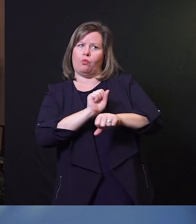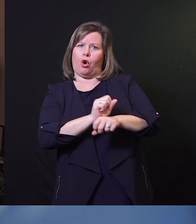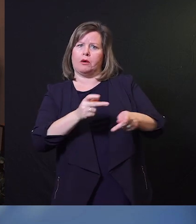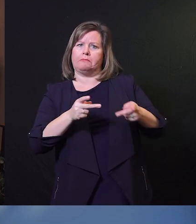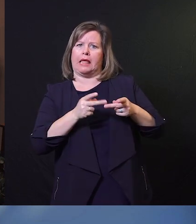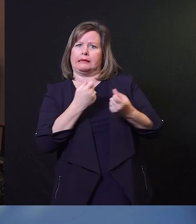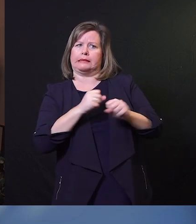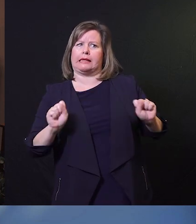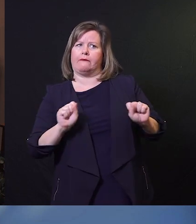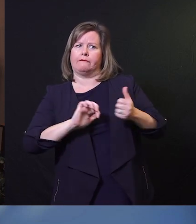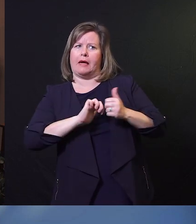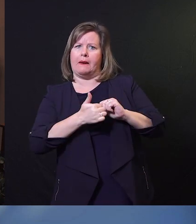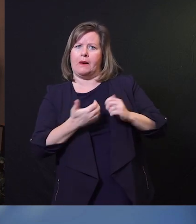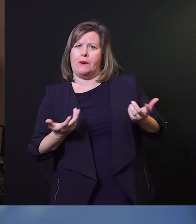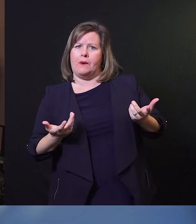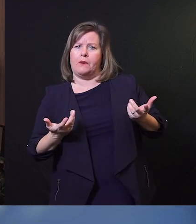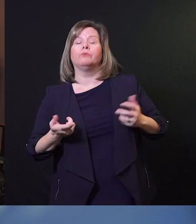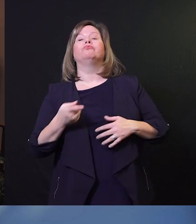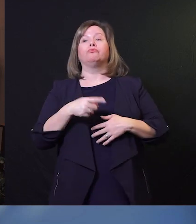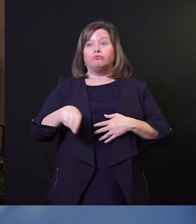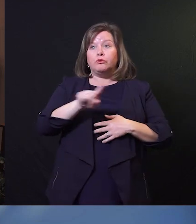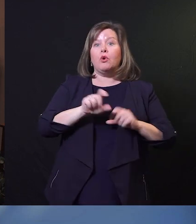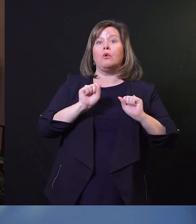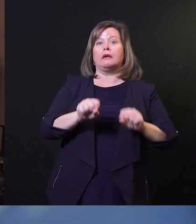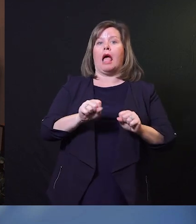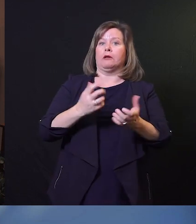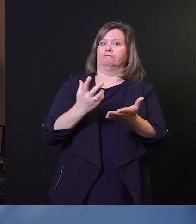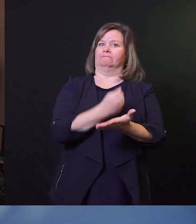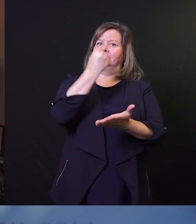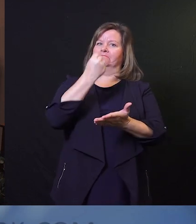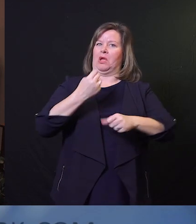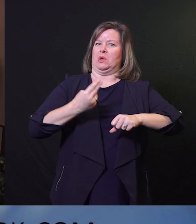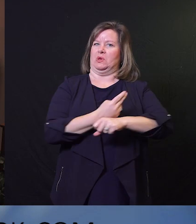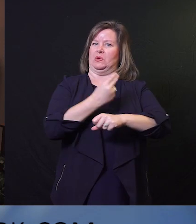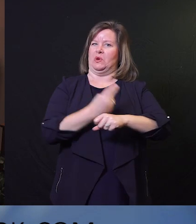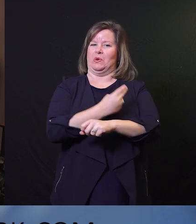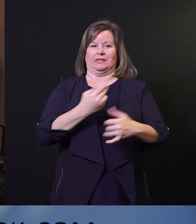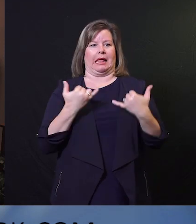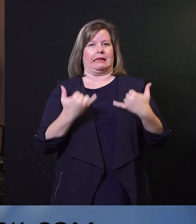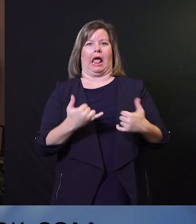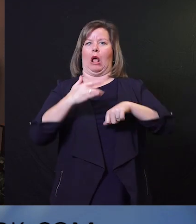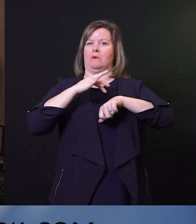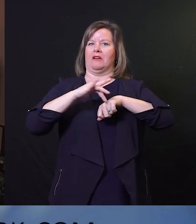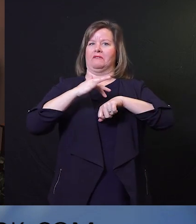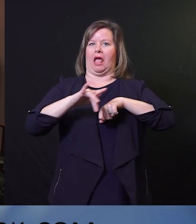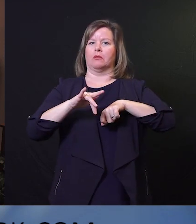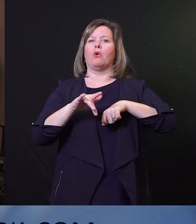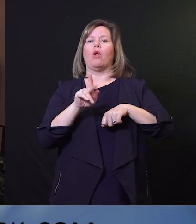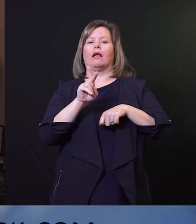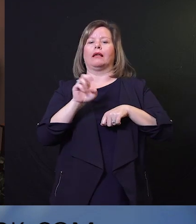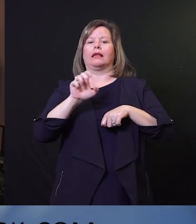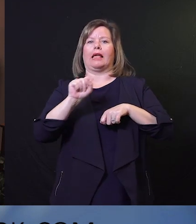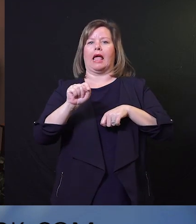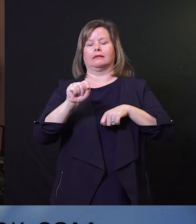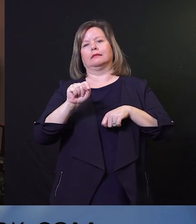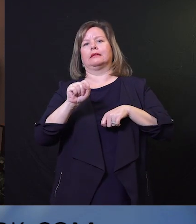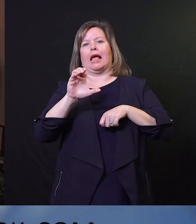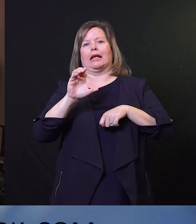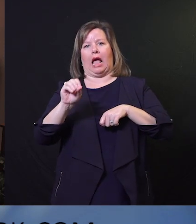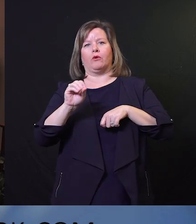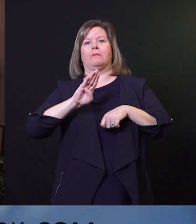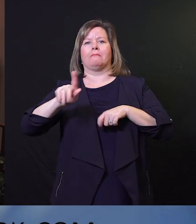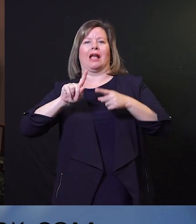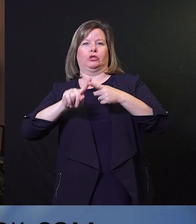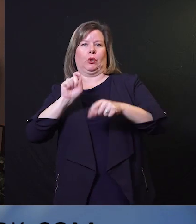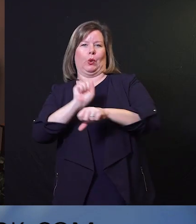hope you enjoy these tools. I hope you use them to their fullest. They're available for you now at kentcountybacktowork.com.